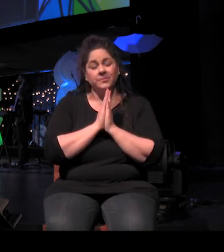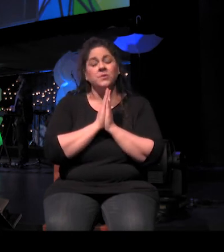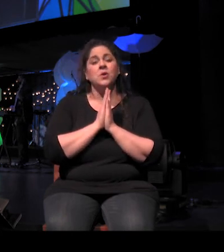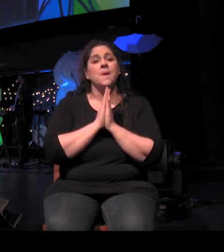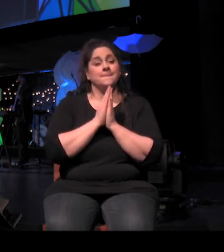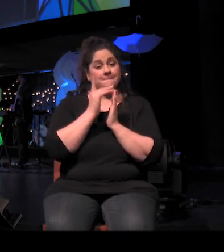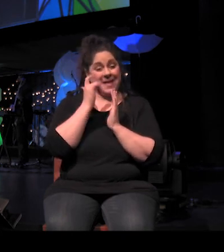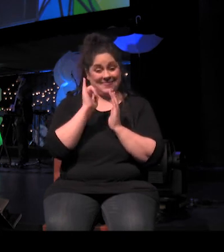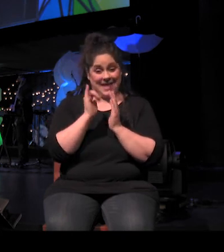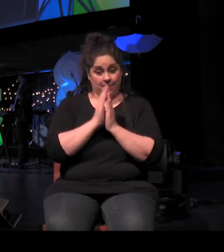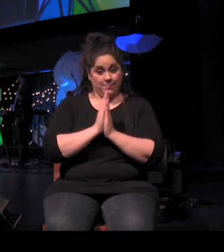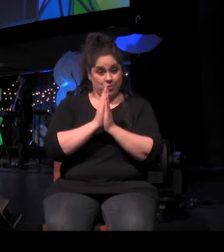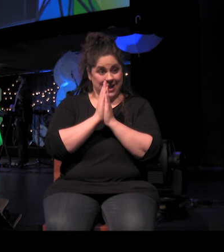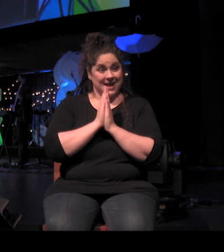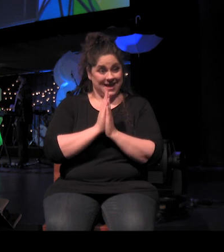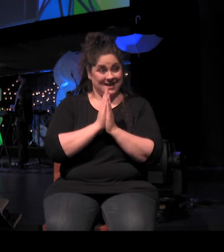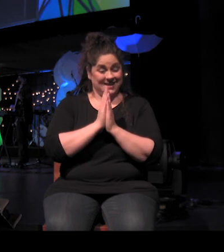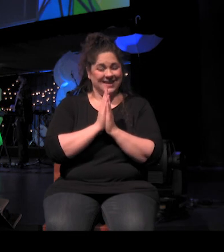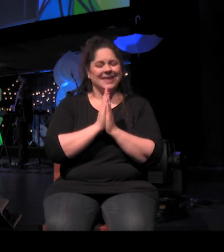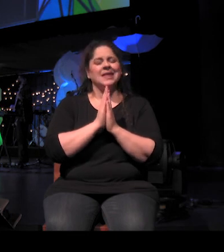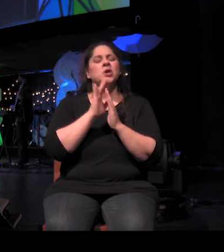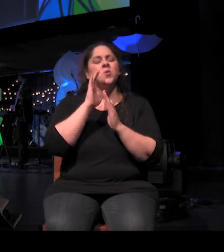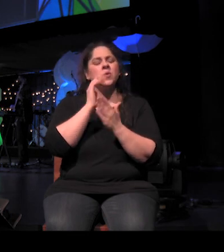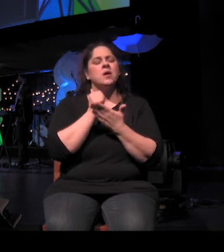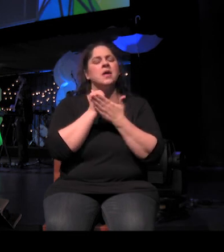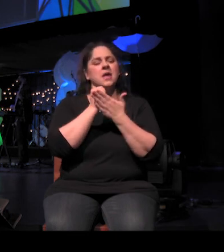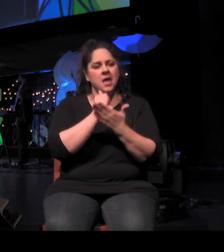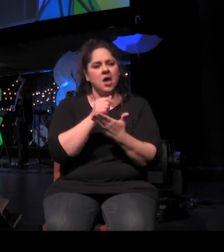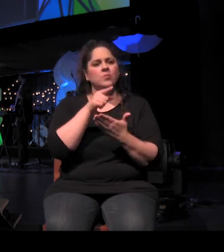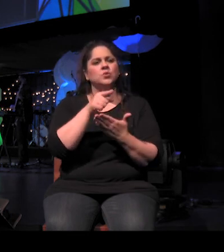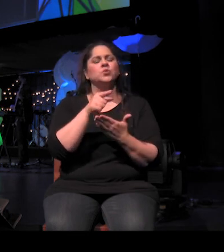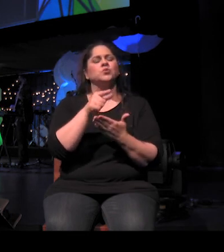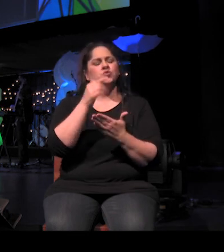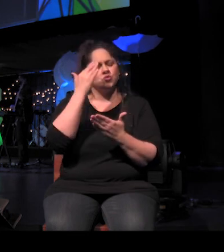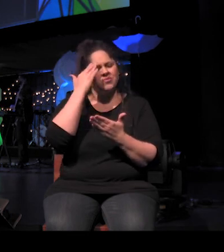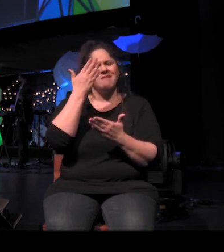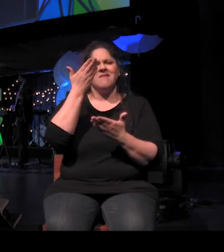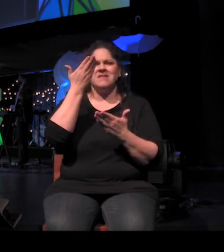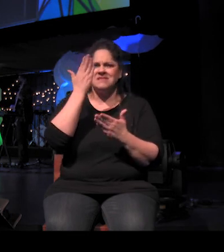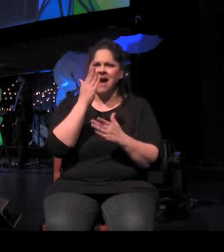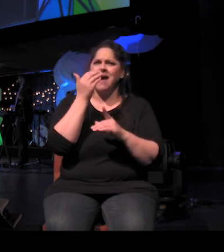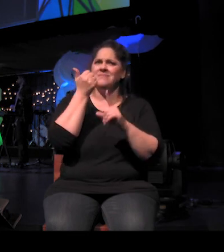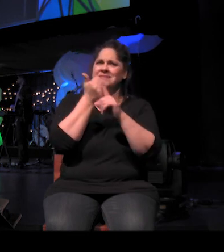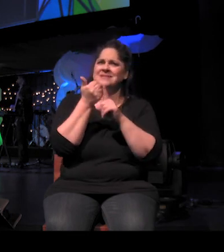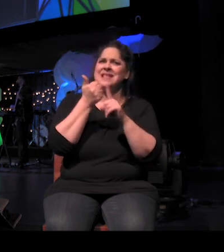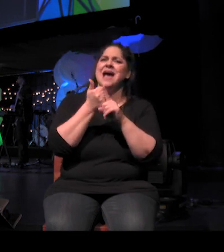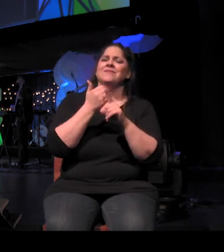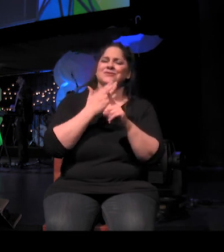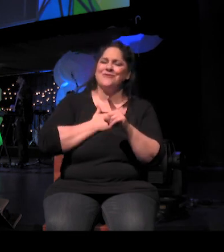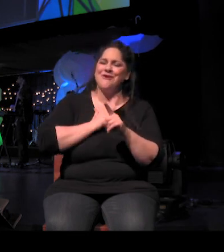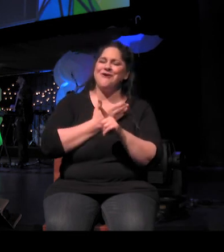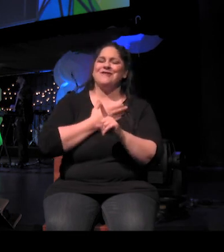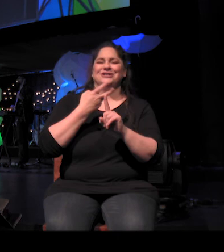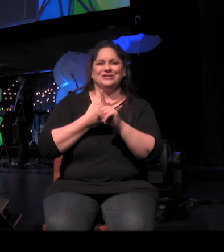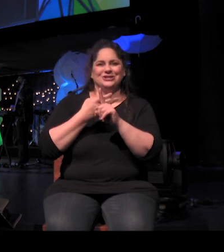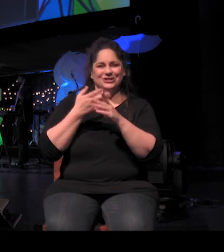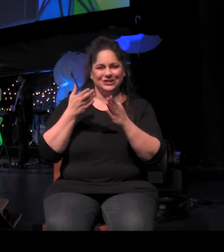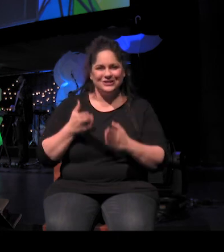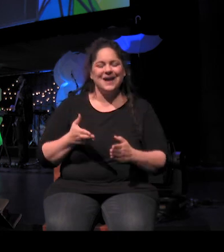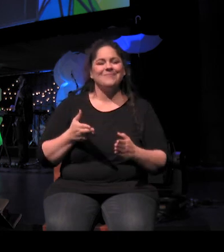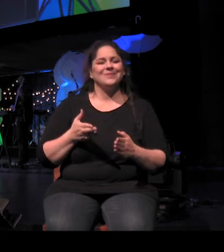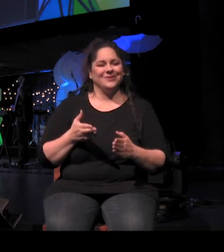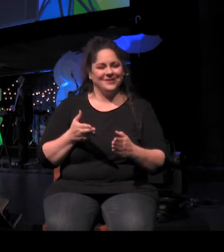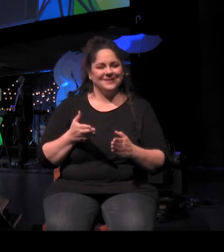Because it's a prayer that sets you on a path to know that God is for you. He's a shepherd. He leads and feeds. He guides. You're not